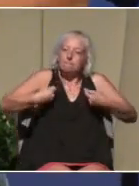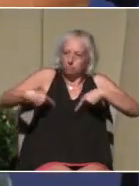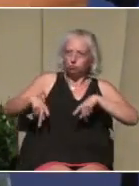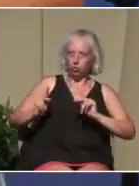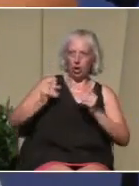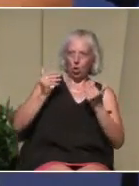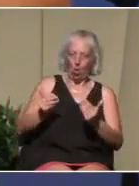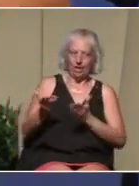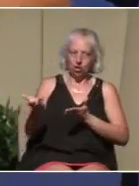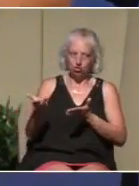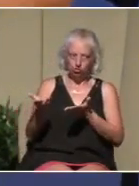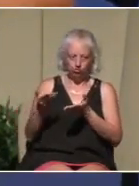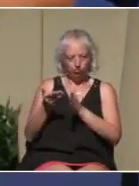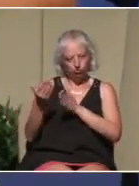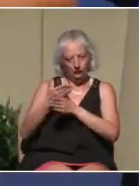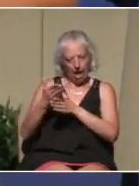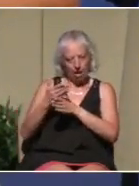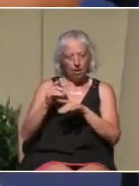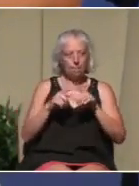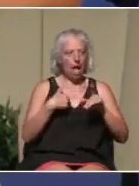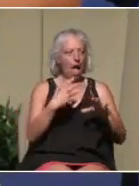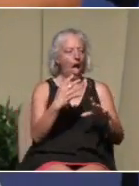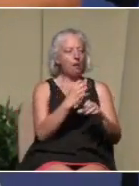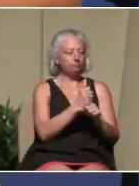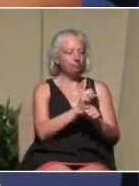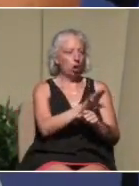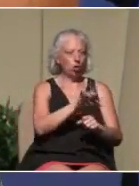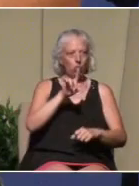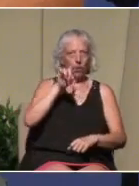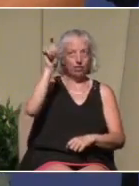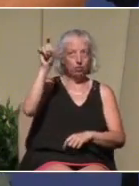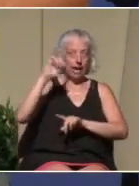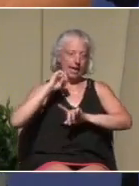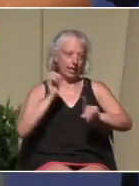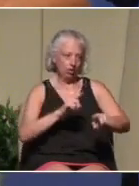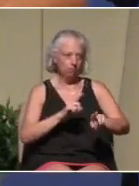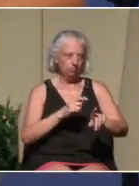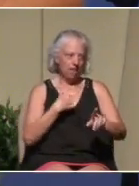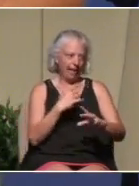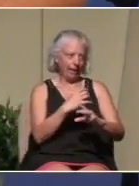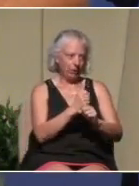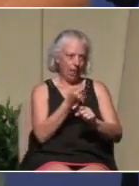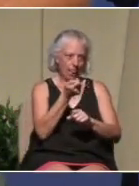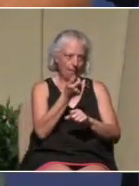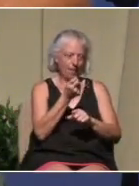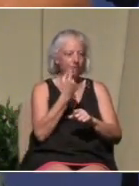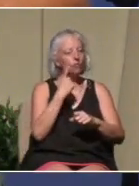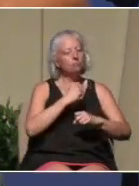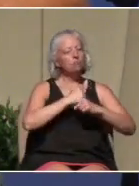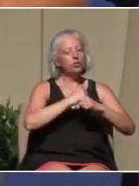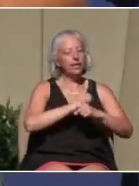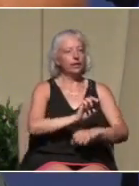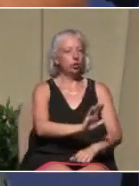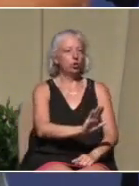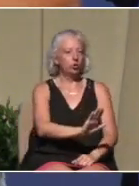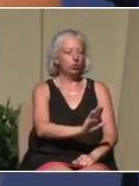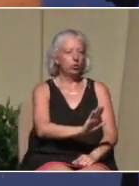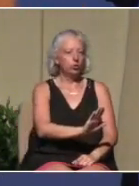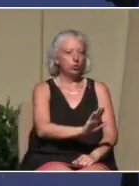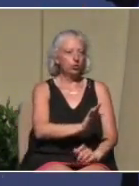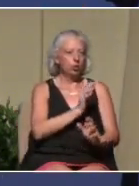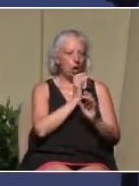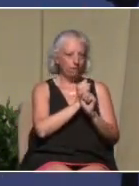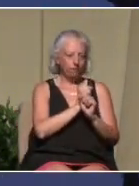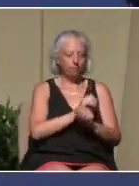just going to paraphrase these questions and answers just a little bit to protect her